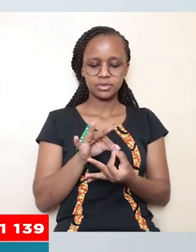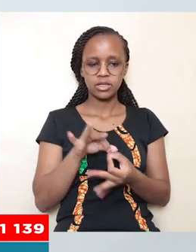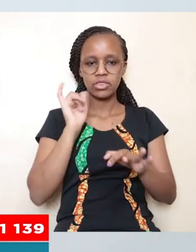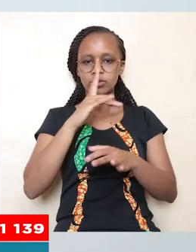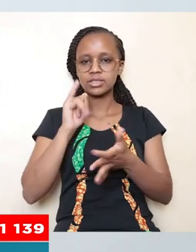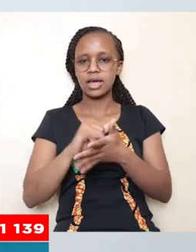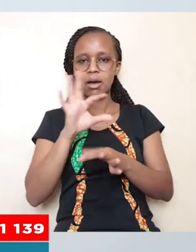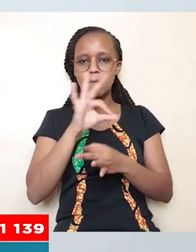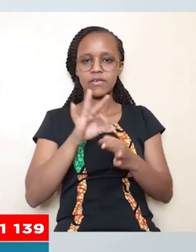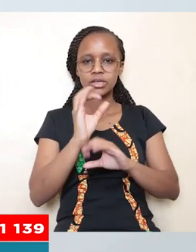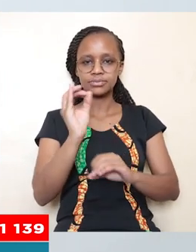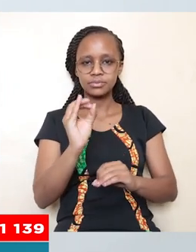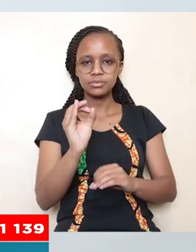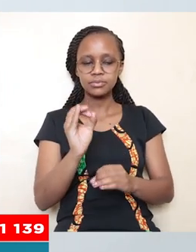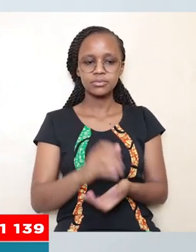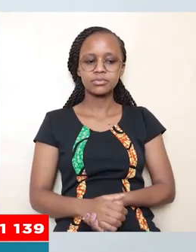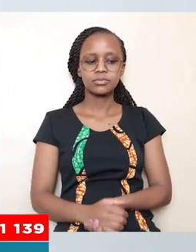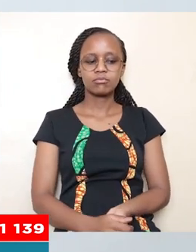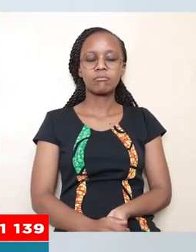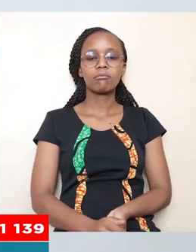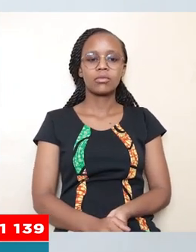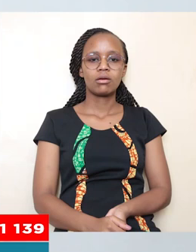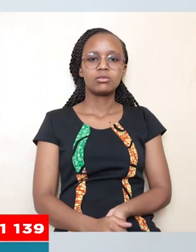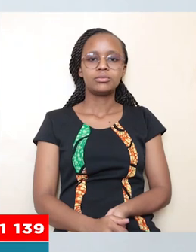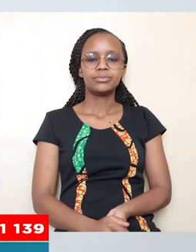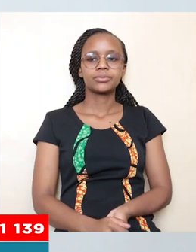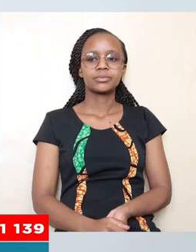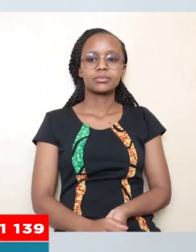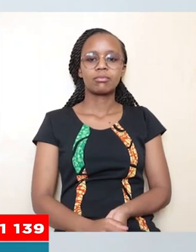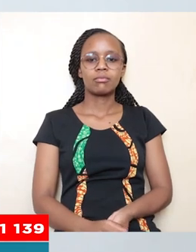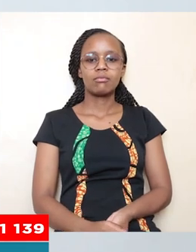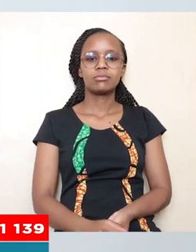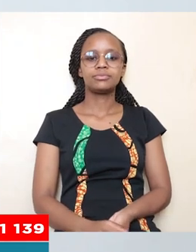imperfect. Perfecting the imperfect.